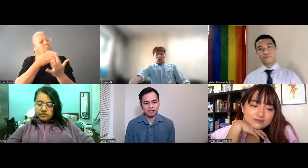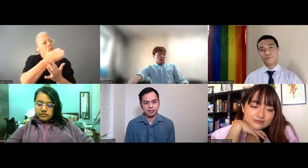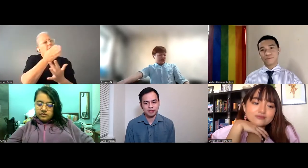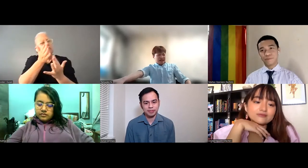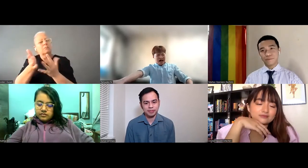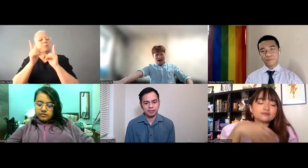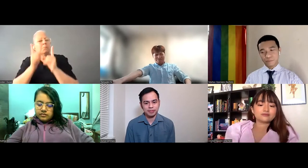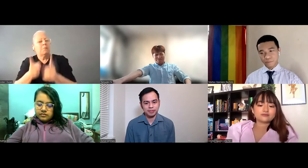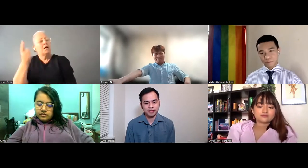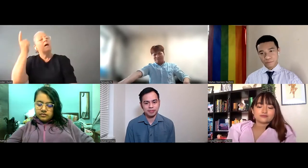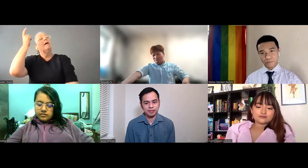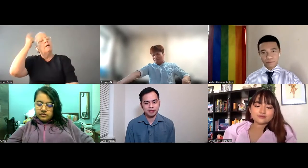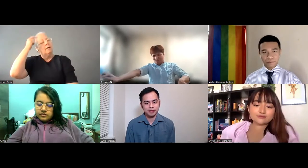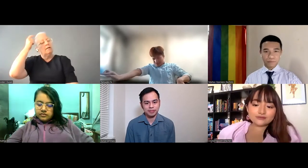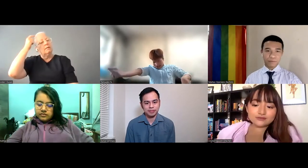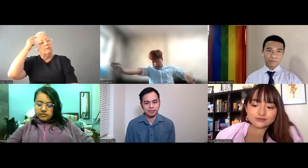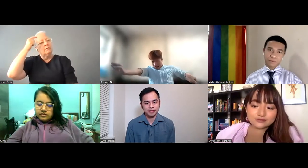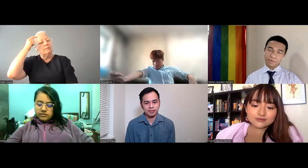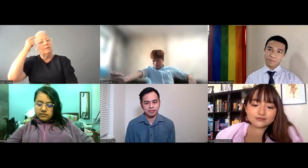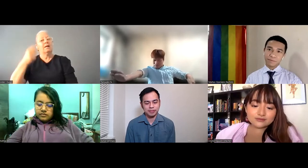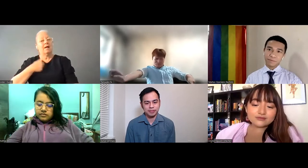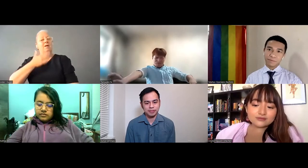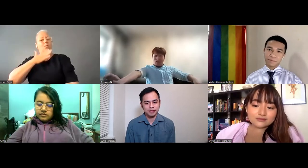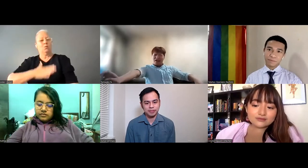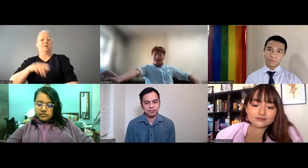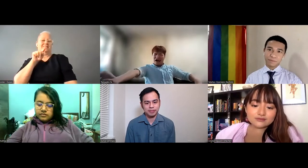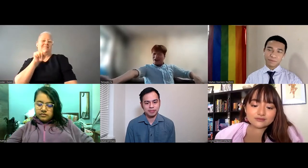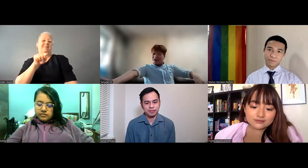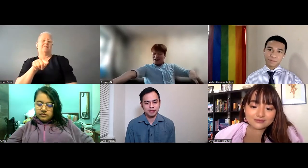That's the system that I want.